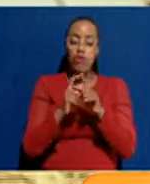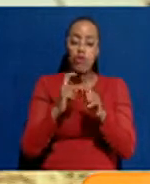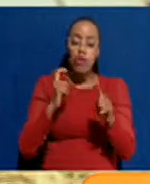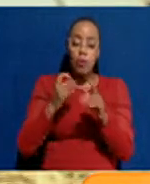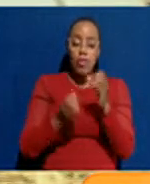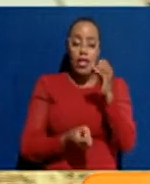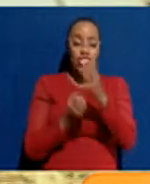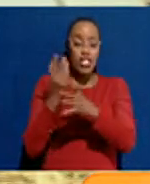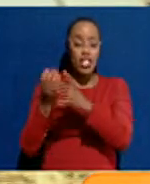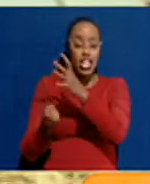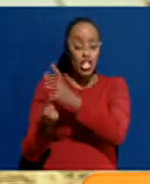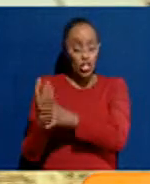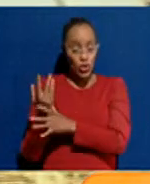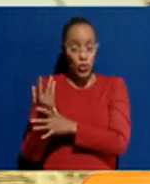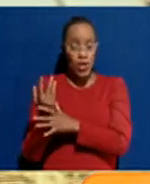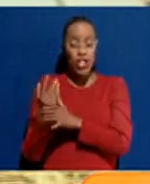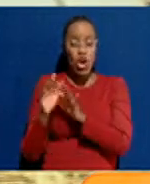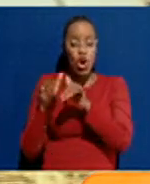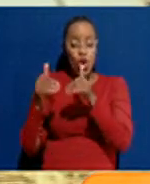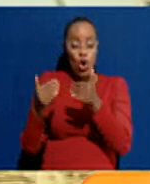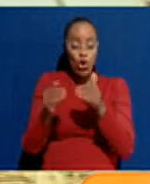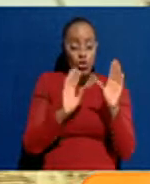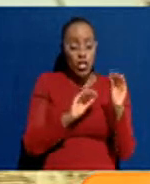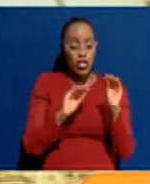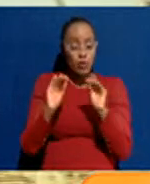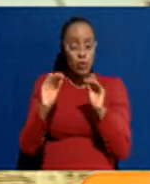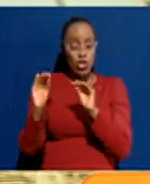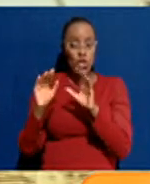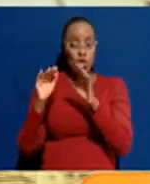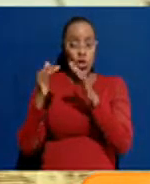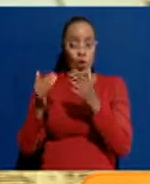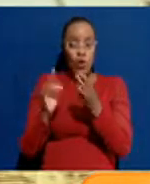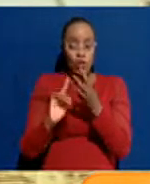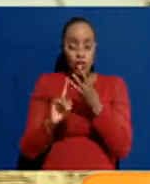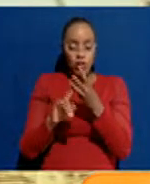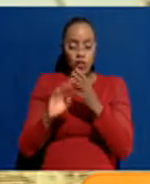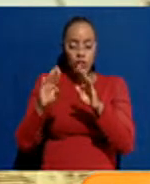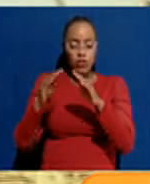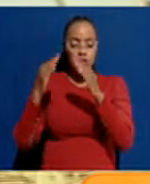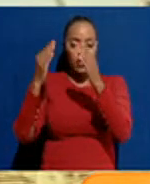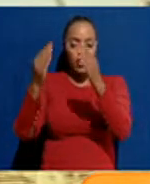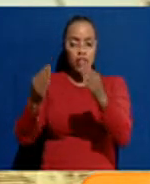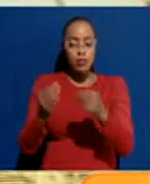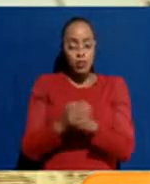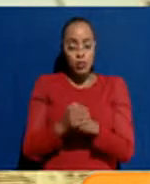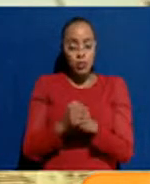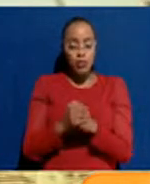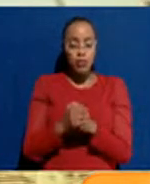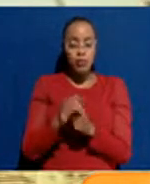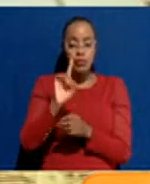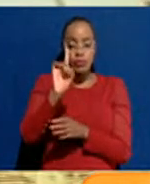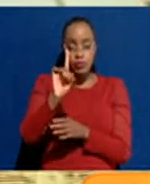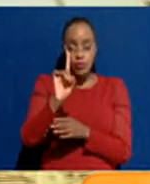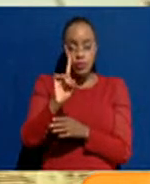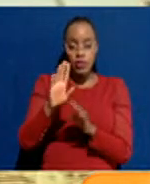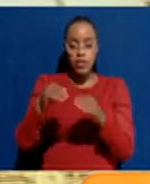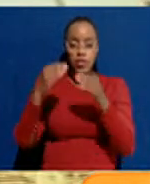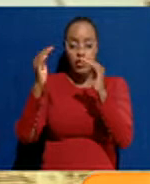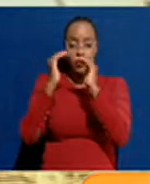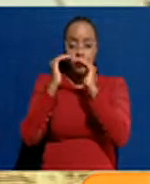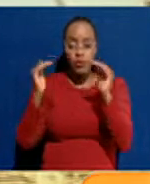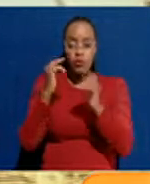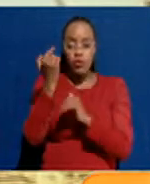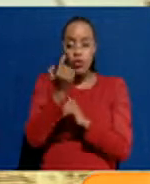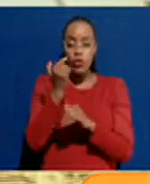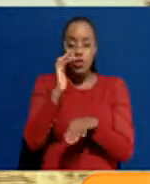it could be coming from transmission, it would be coming from distribution. The one at distribution level would